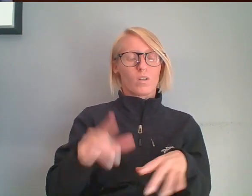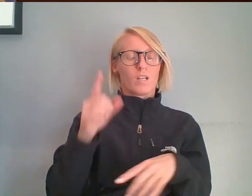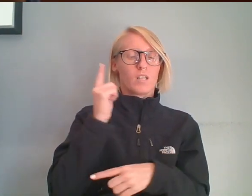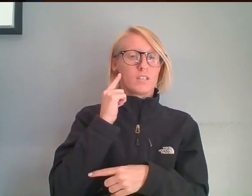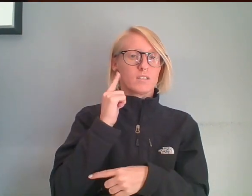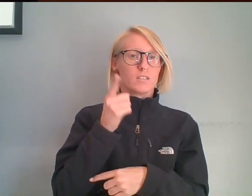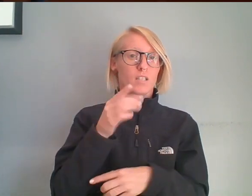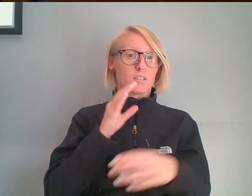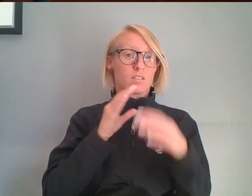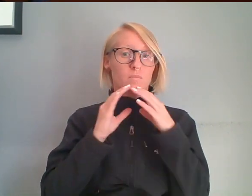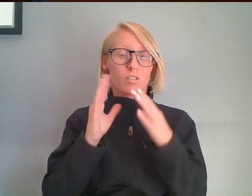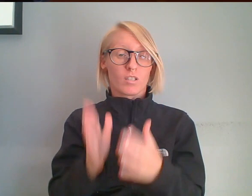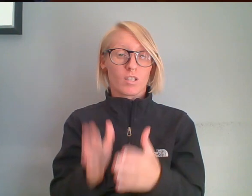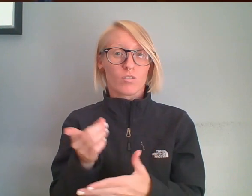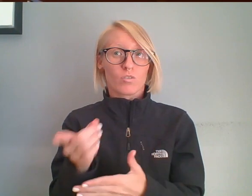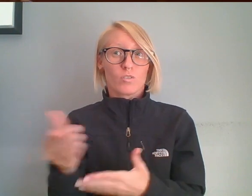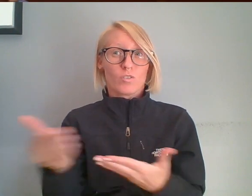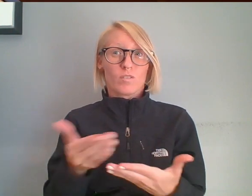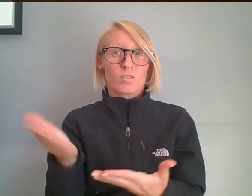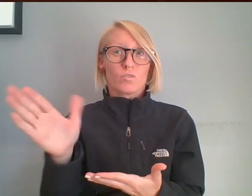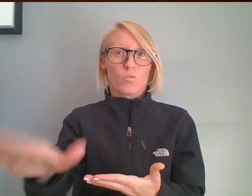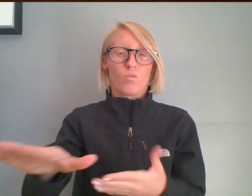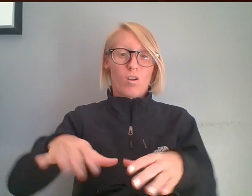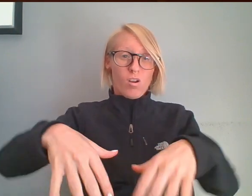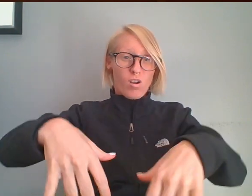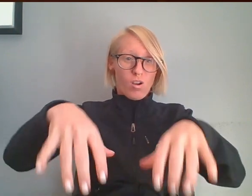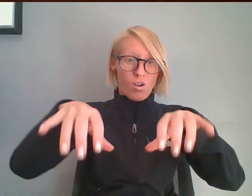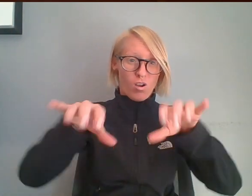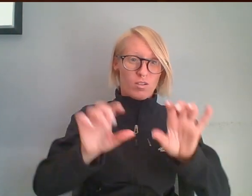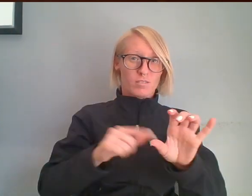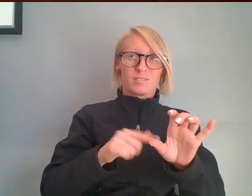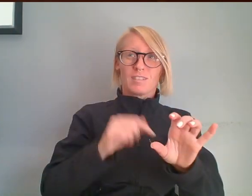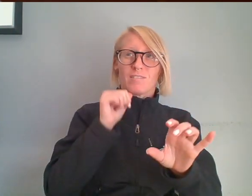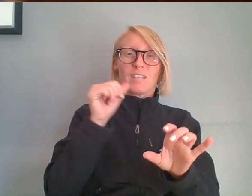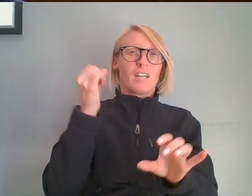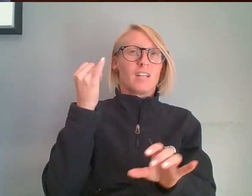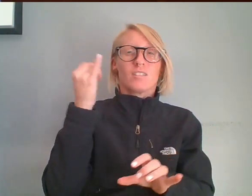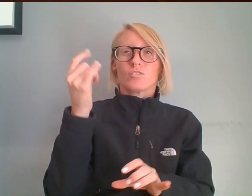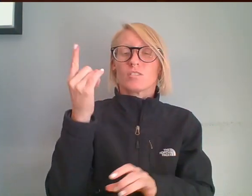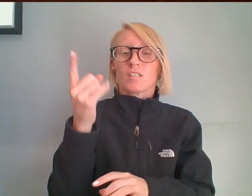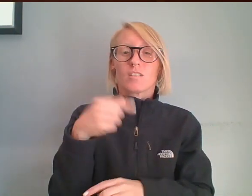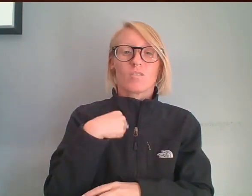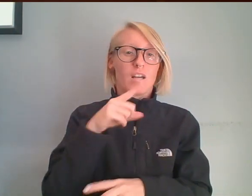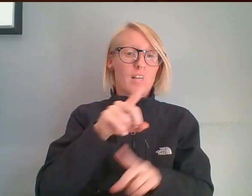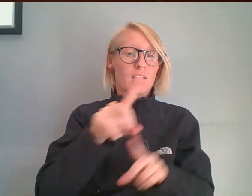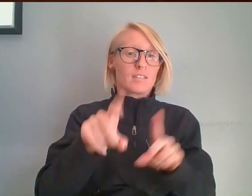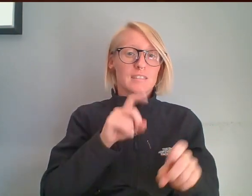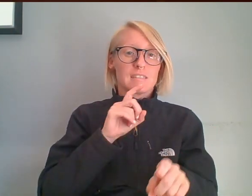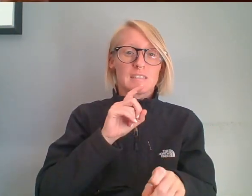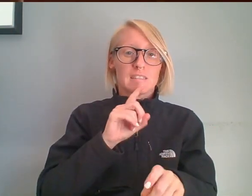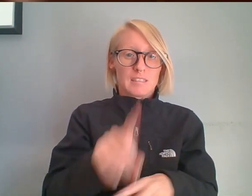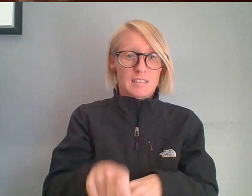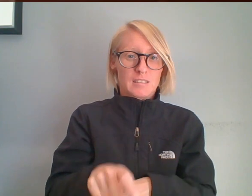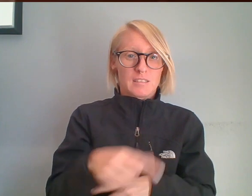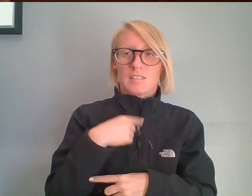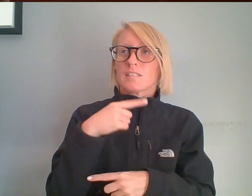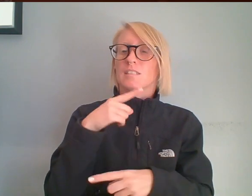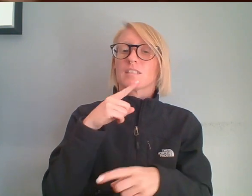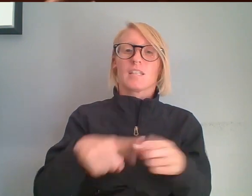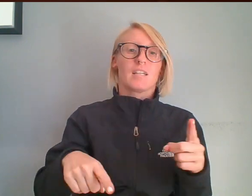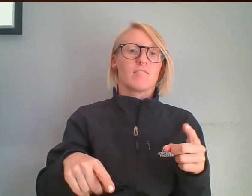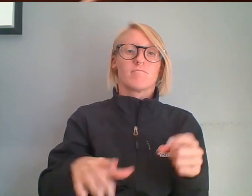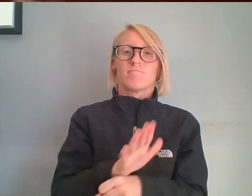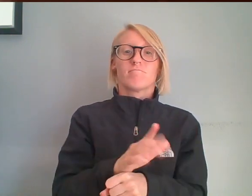is to be in service of your audience. And if you don't understand what your audience is asking or needs, you can't fulfill that obligation. So we need